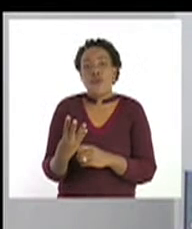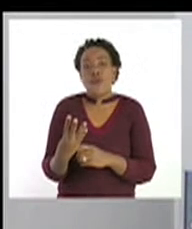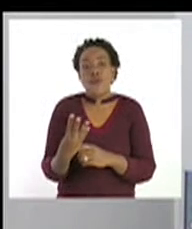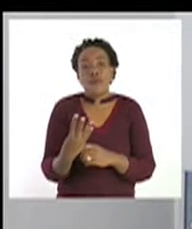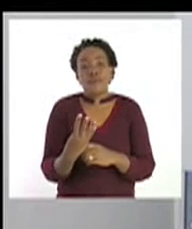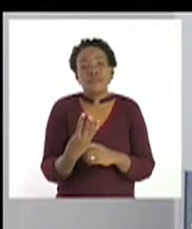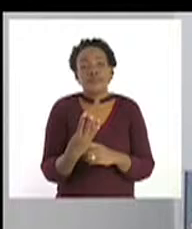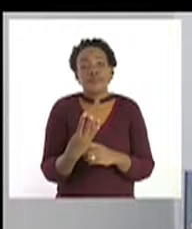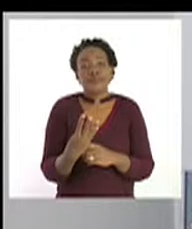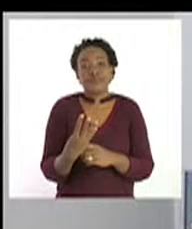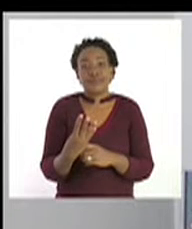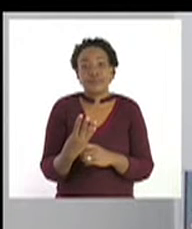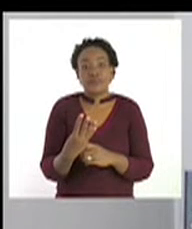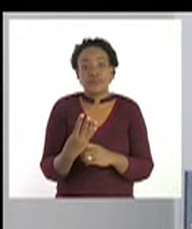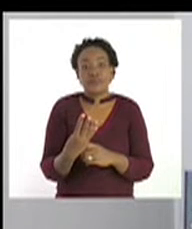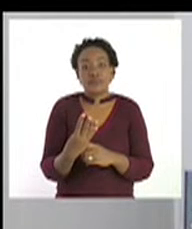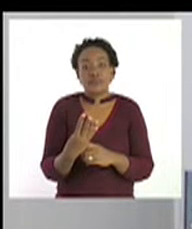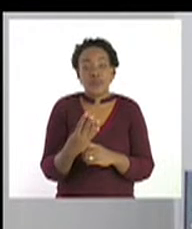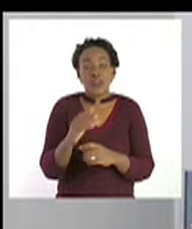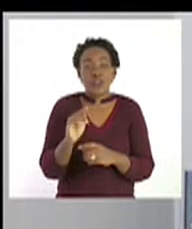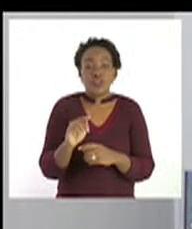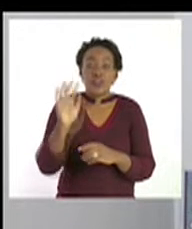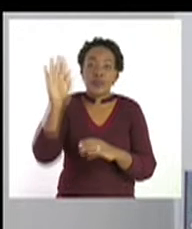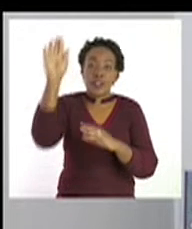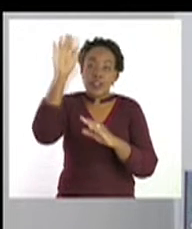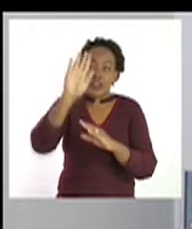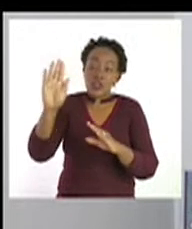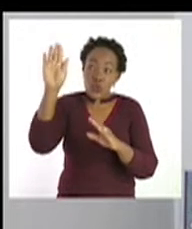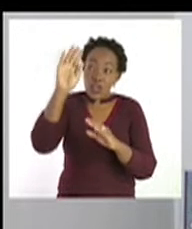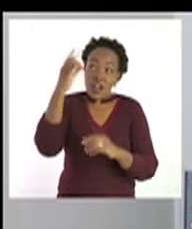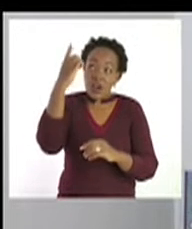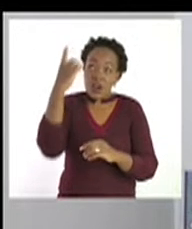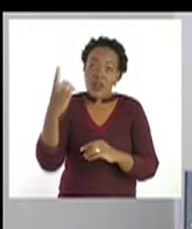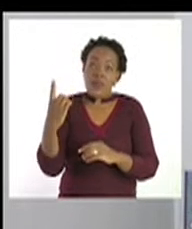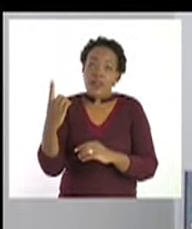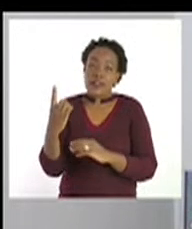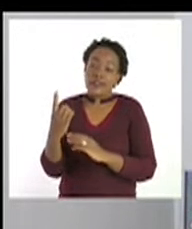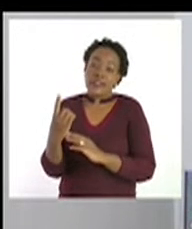1/4. So this is what we do.